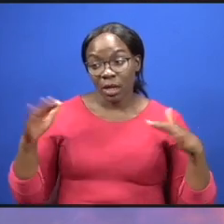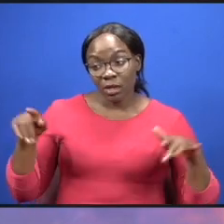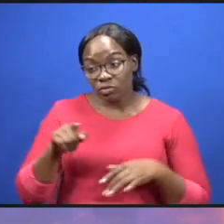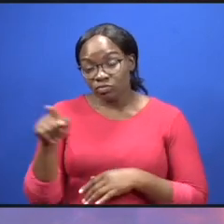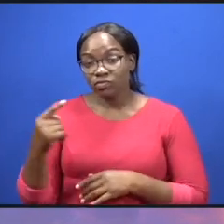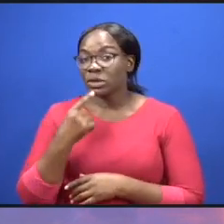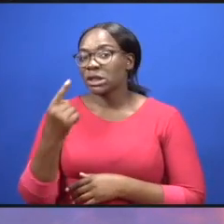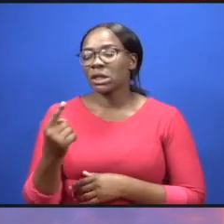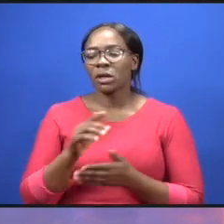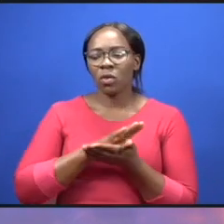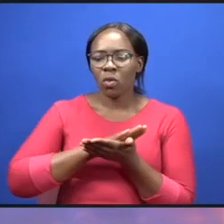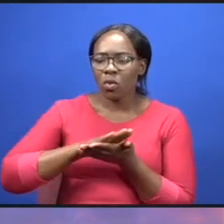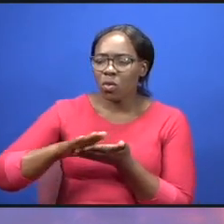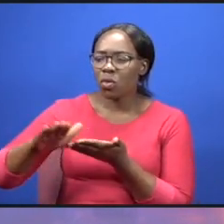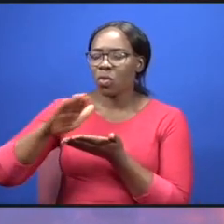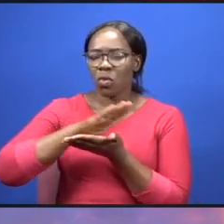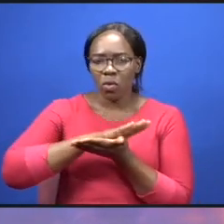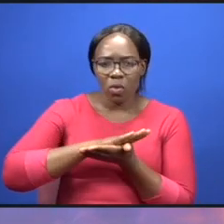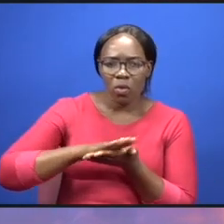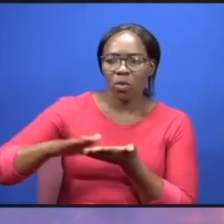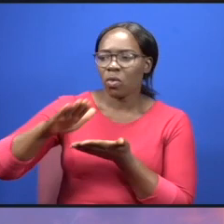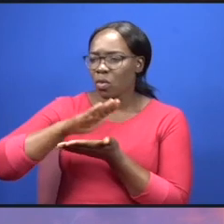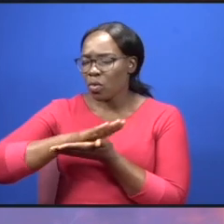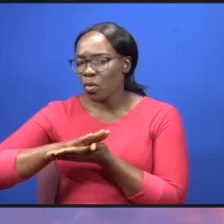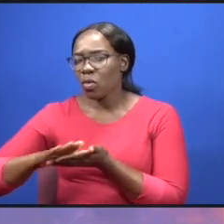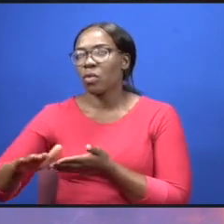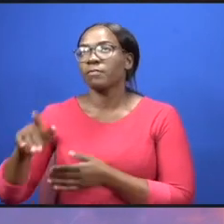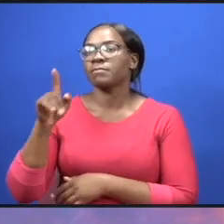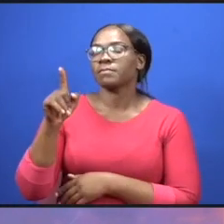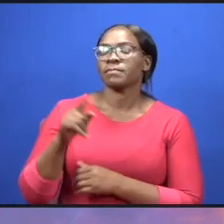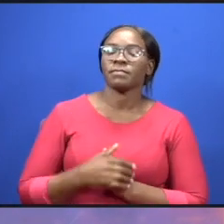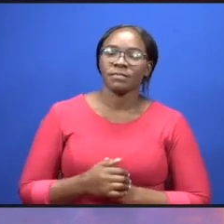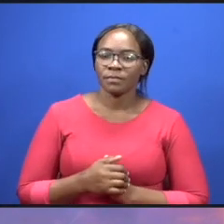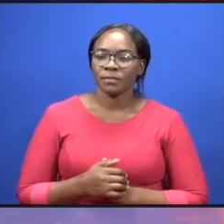say, "Holy, holy, holy."